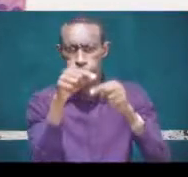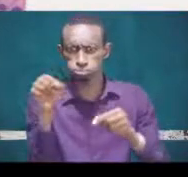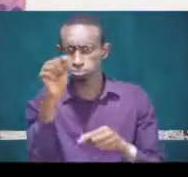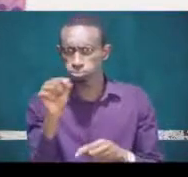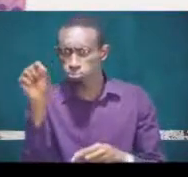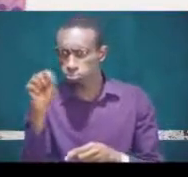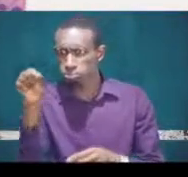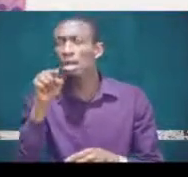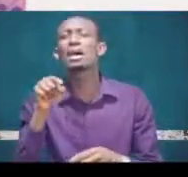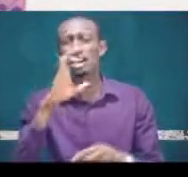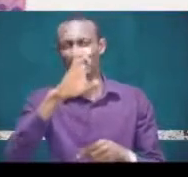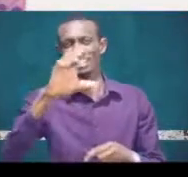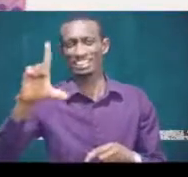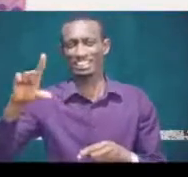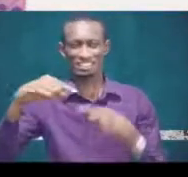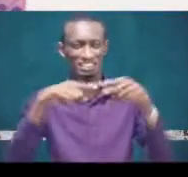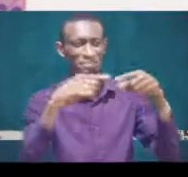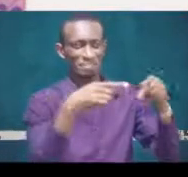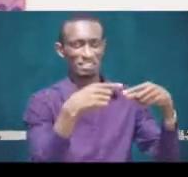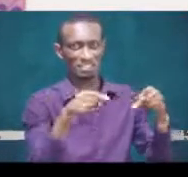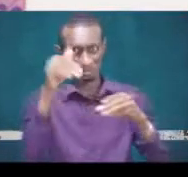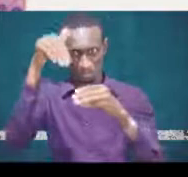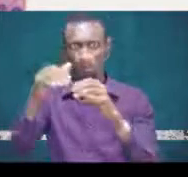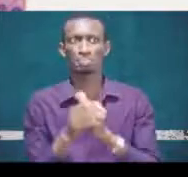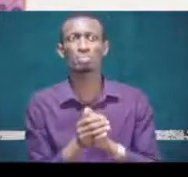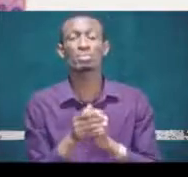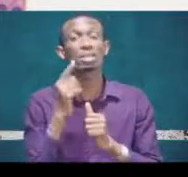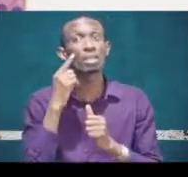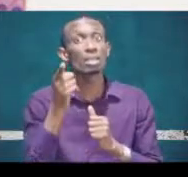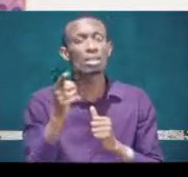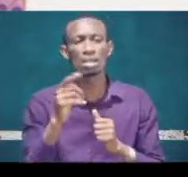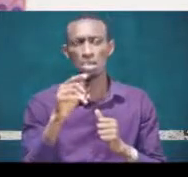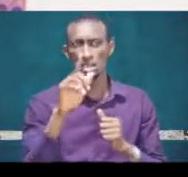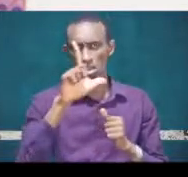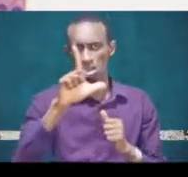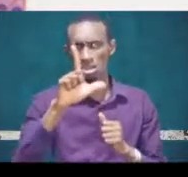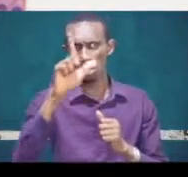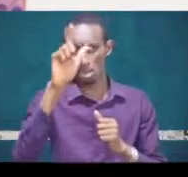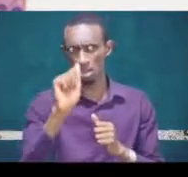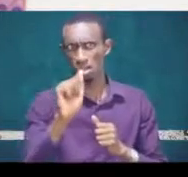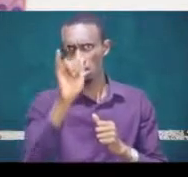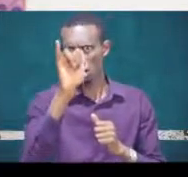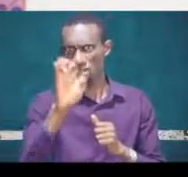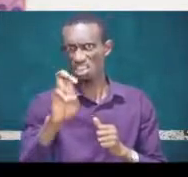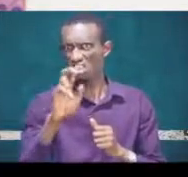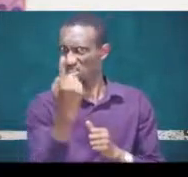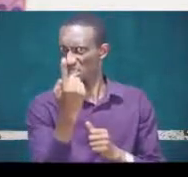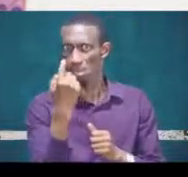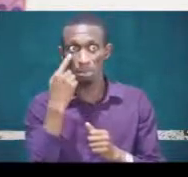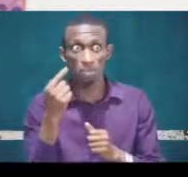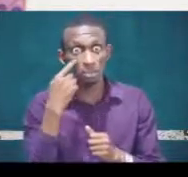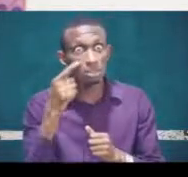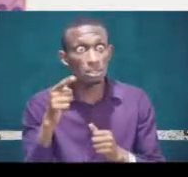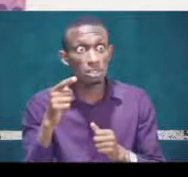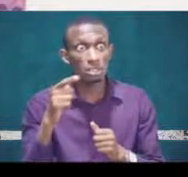see, it is made up of one layer, that is simple, and then the cells are flat. That's why we say